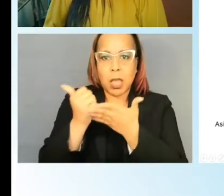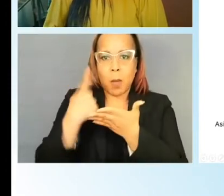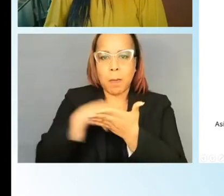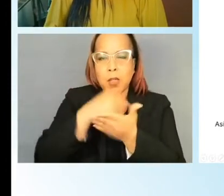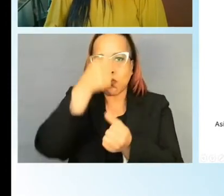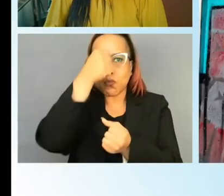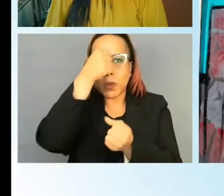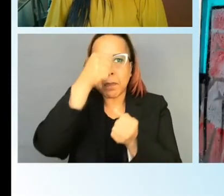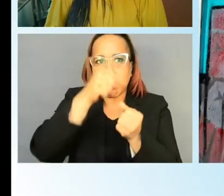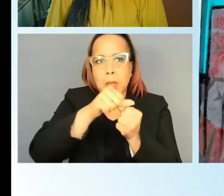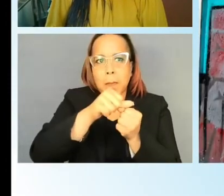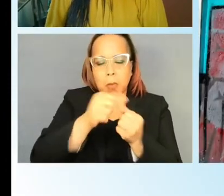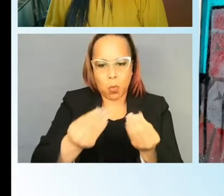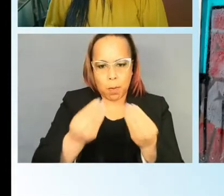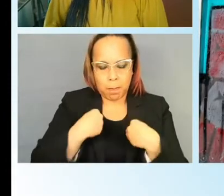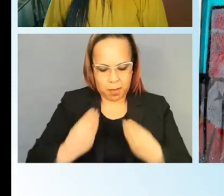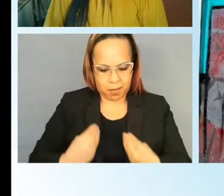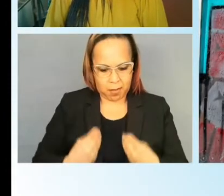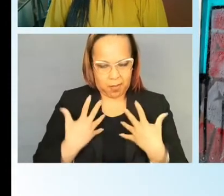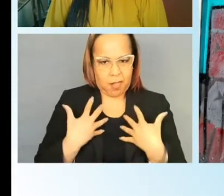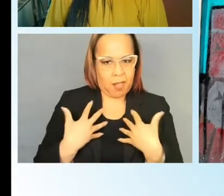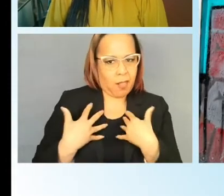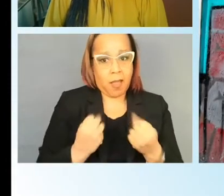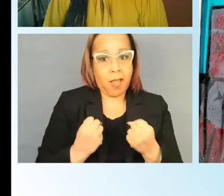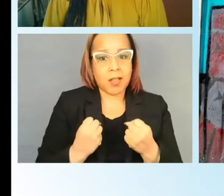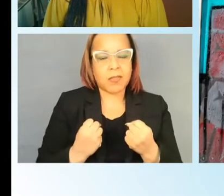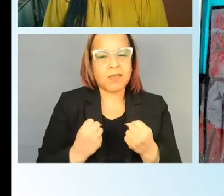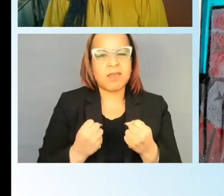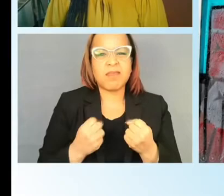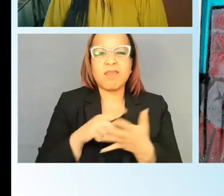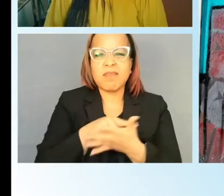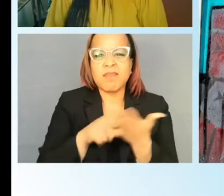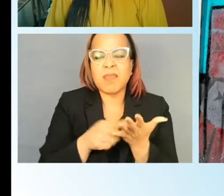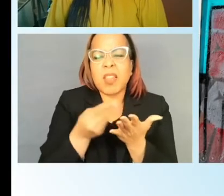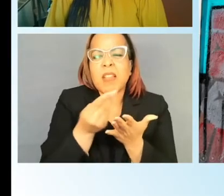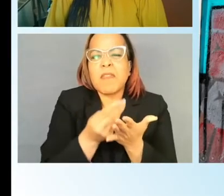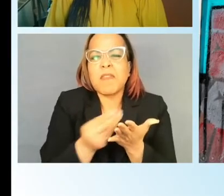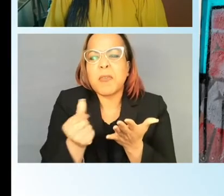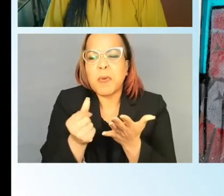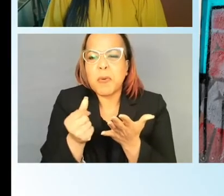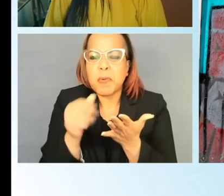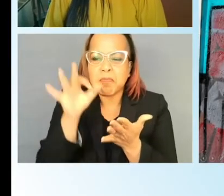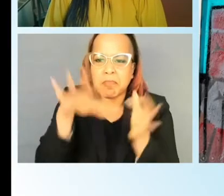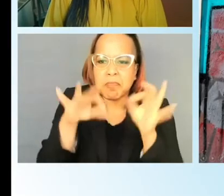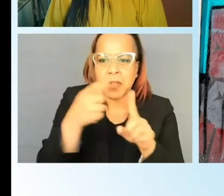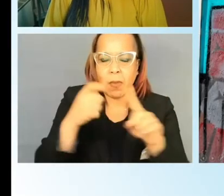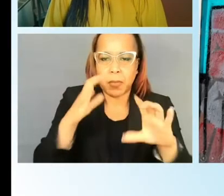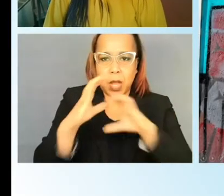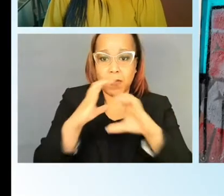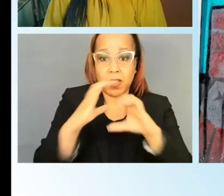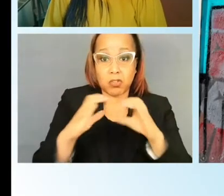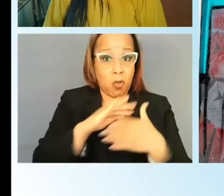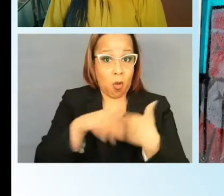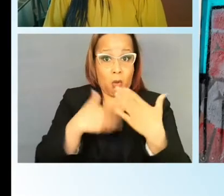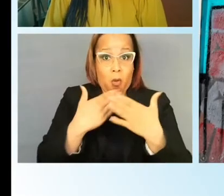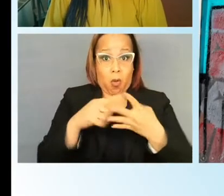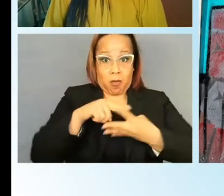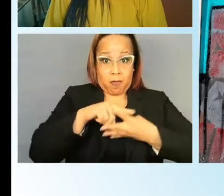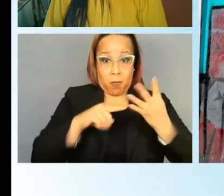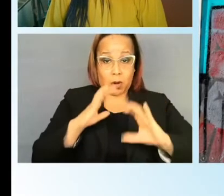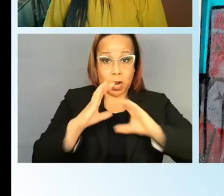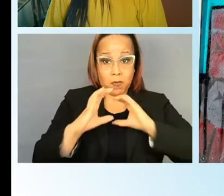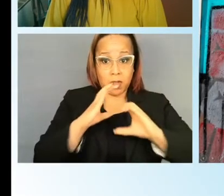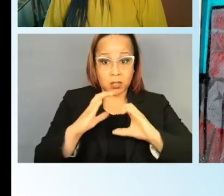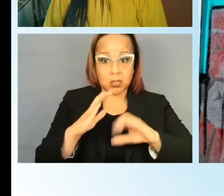us alive. These are just a few nuggets from those conversations. You can find all four conversations